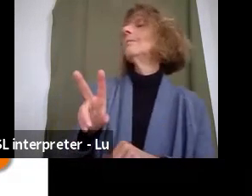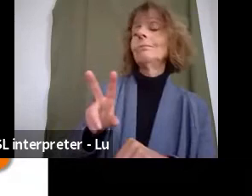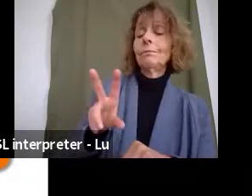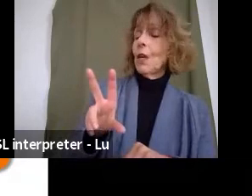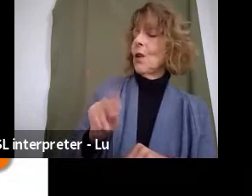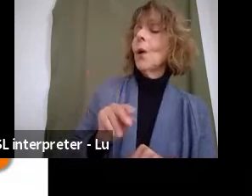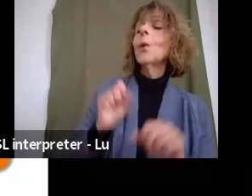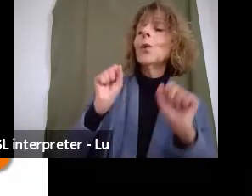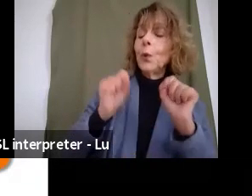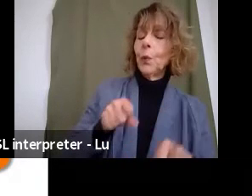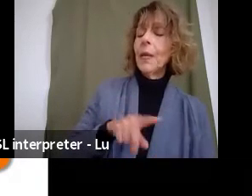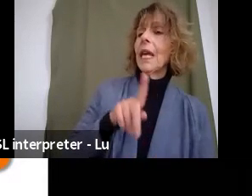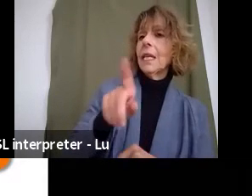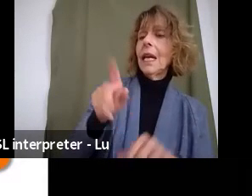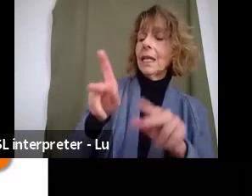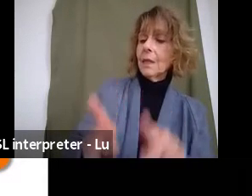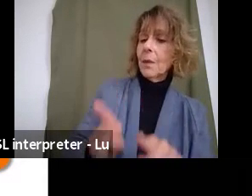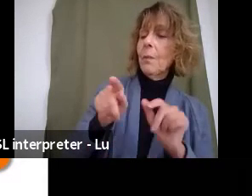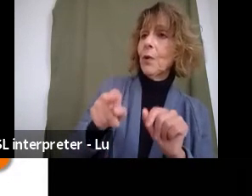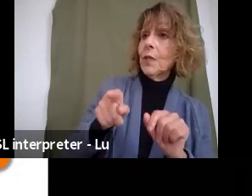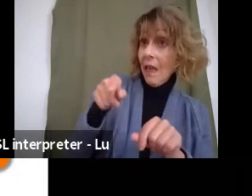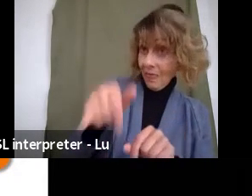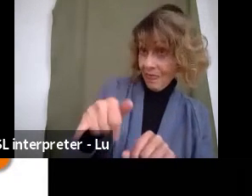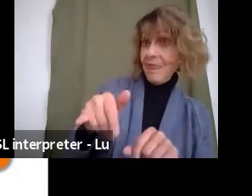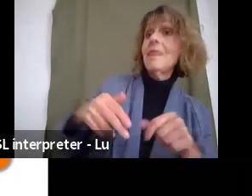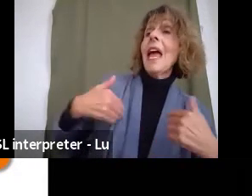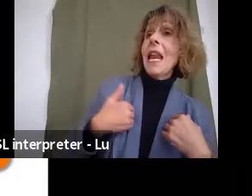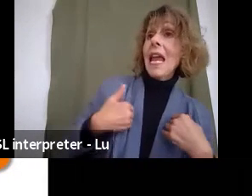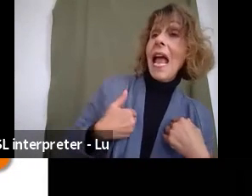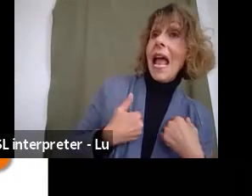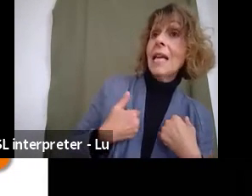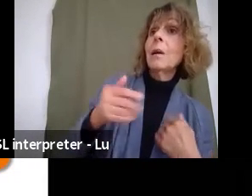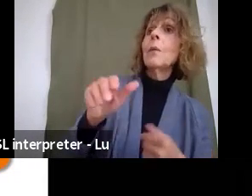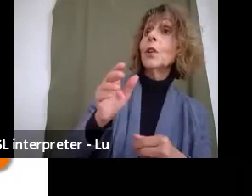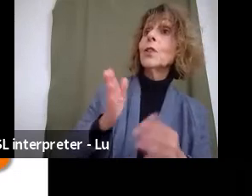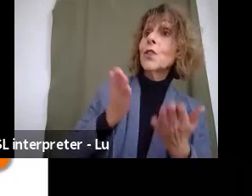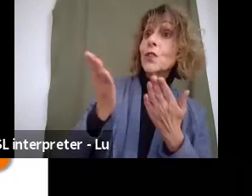disability. You may ask somebody what work or task the animal has been trained to perform.